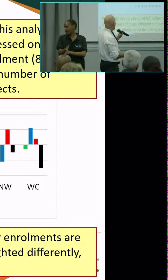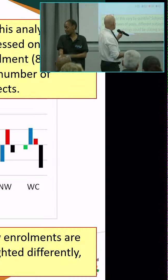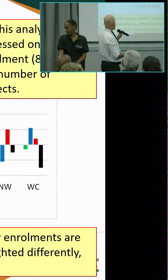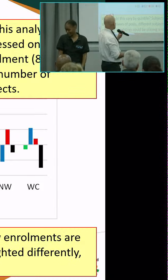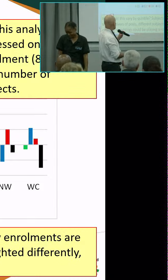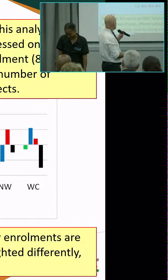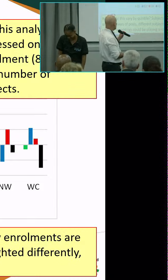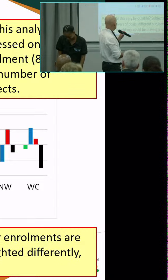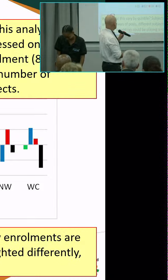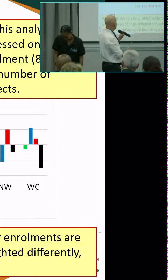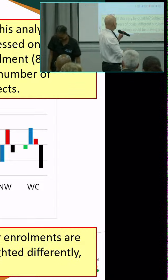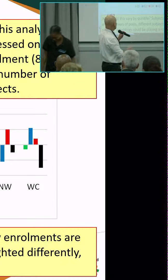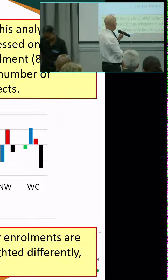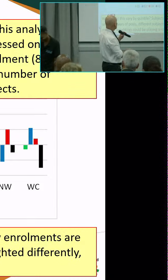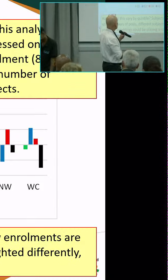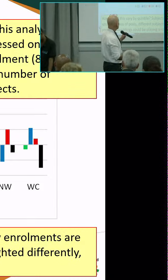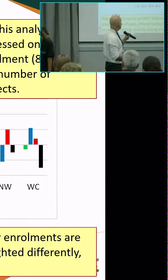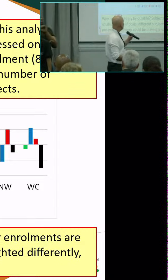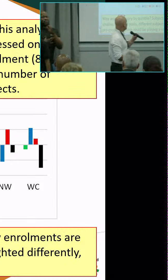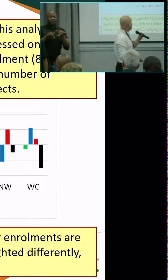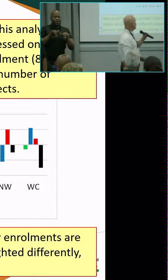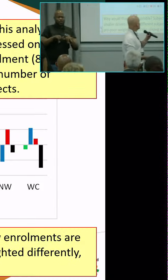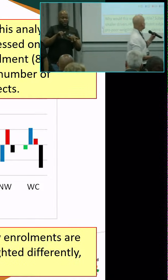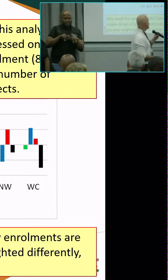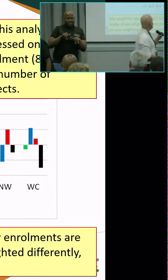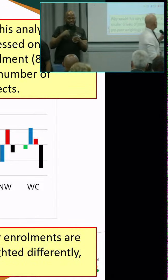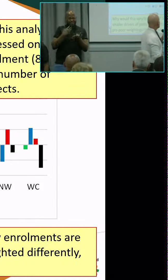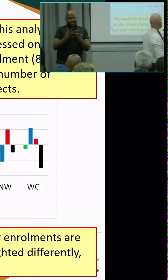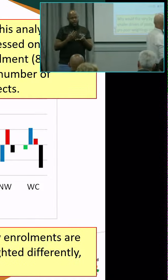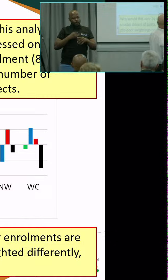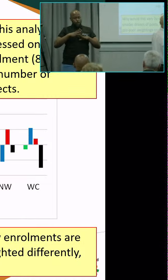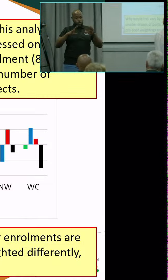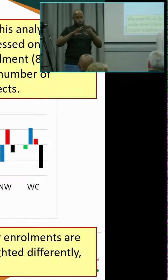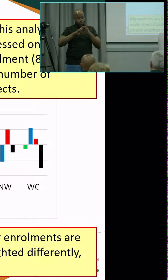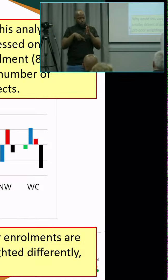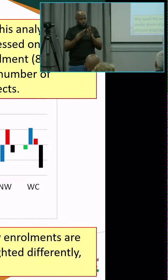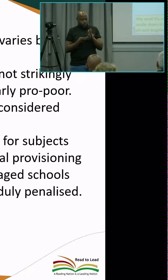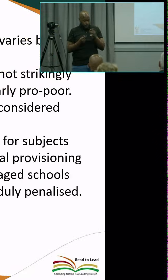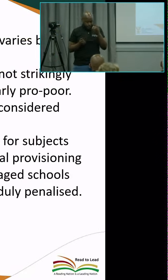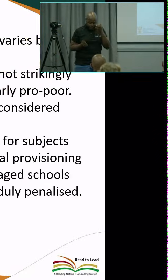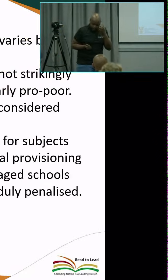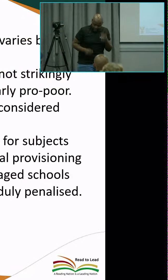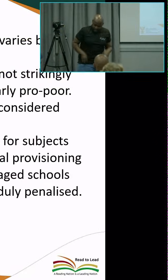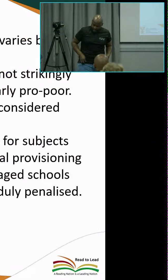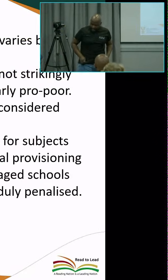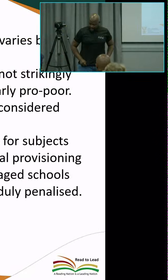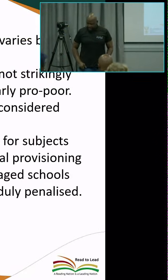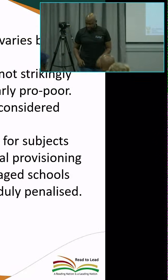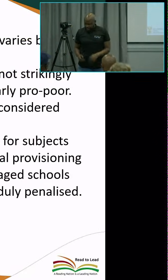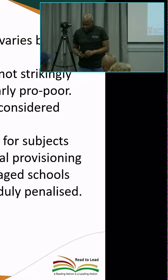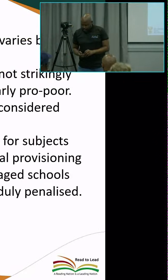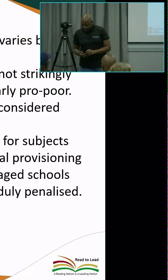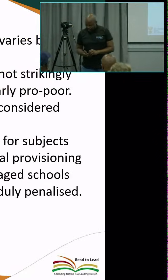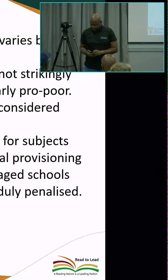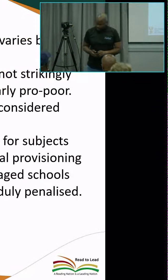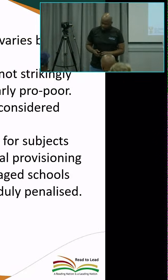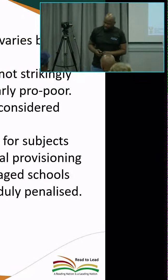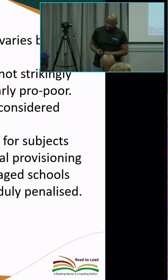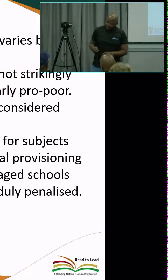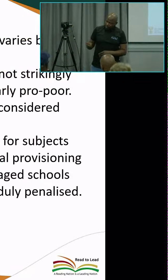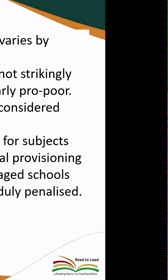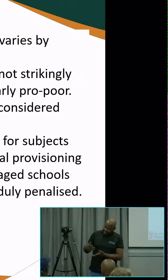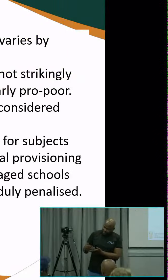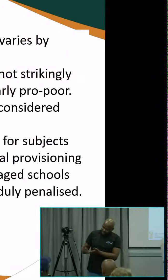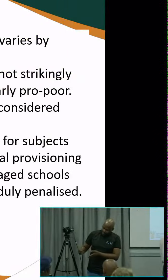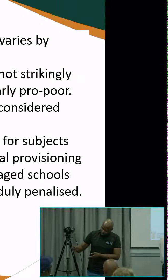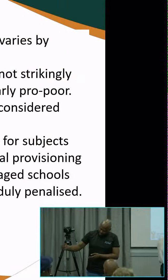poor weightings could be playing a role in this picture. So final slide now. So key takeaways.